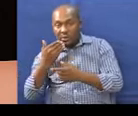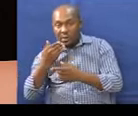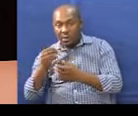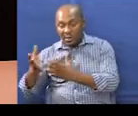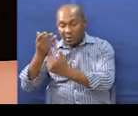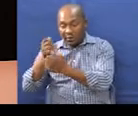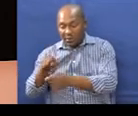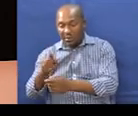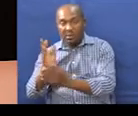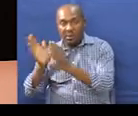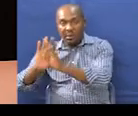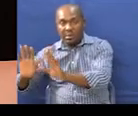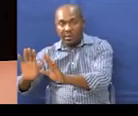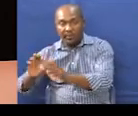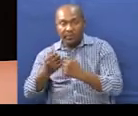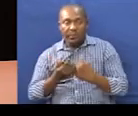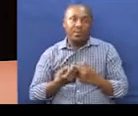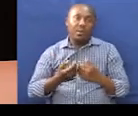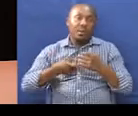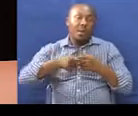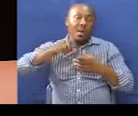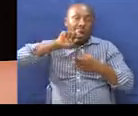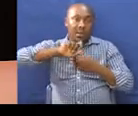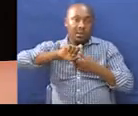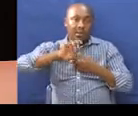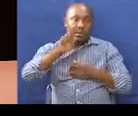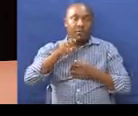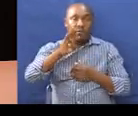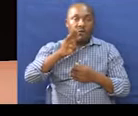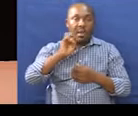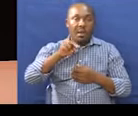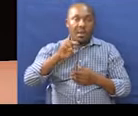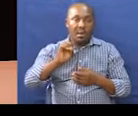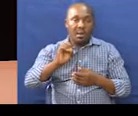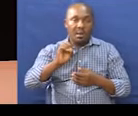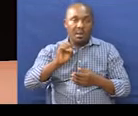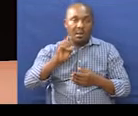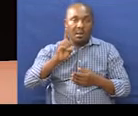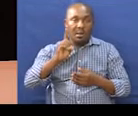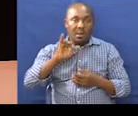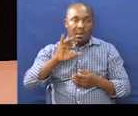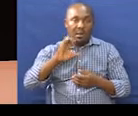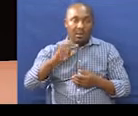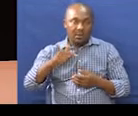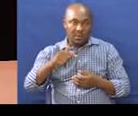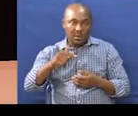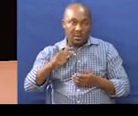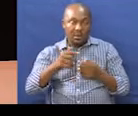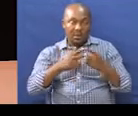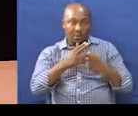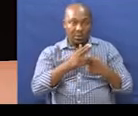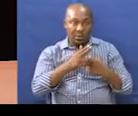sugar. Now, the addition of Benedict's solution is just a normal test